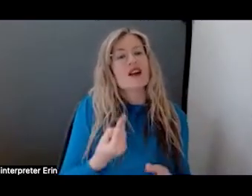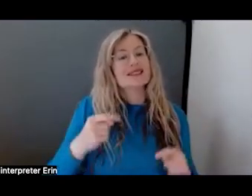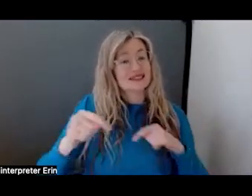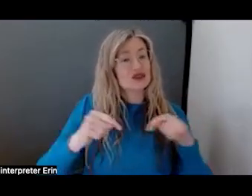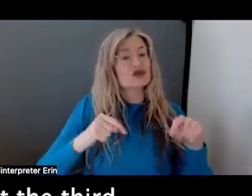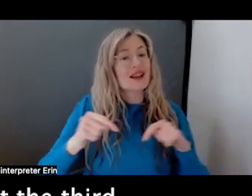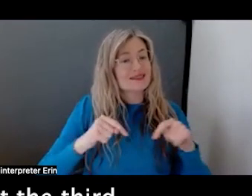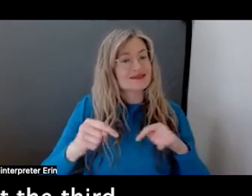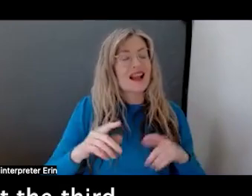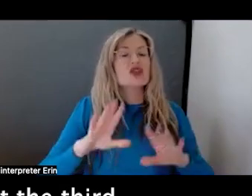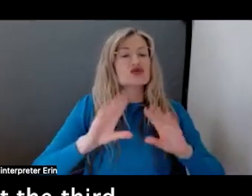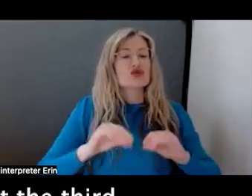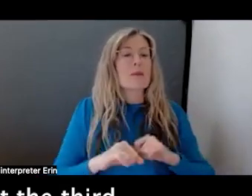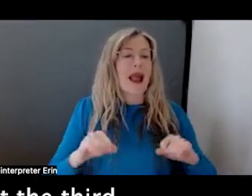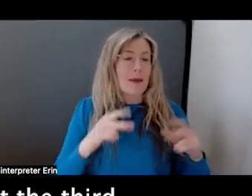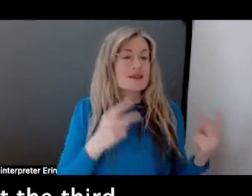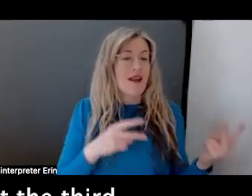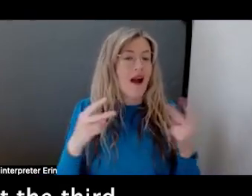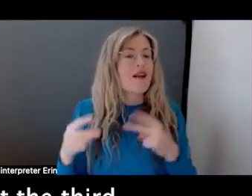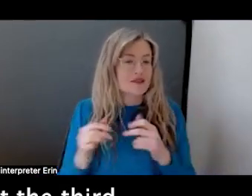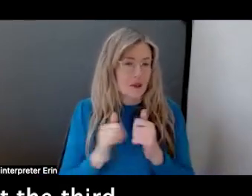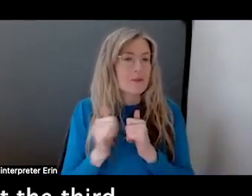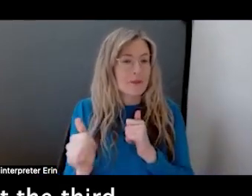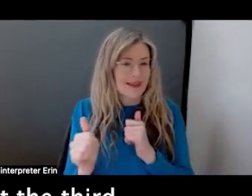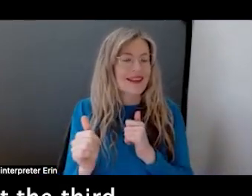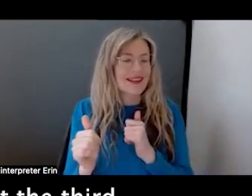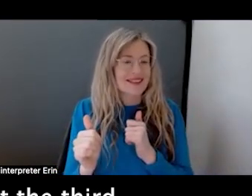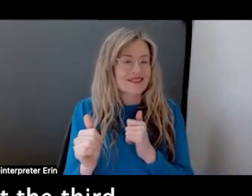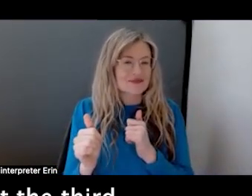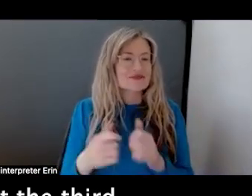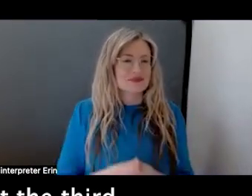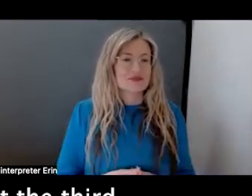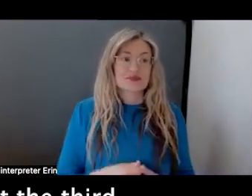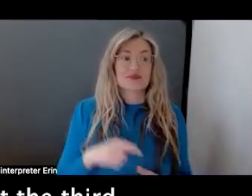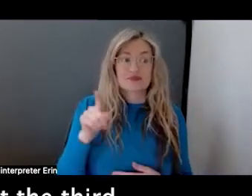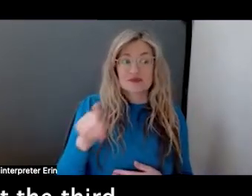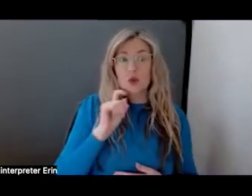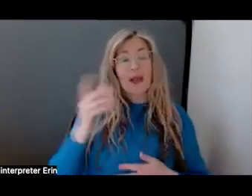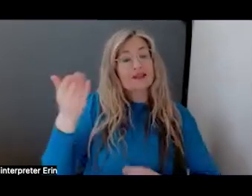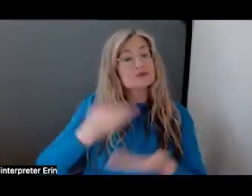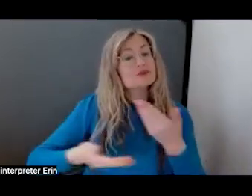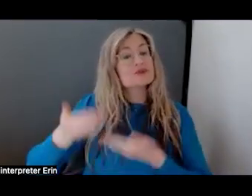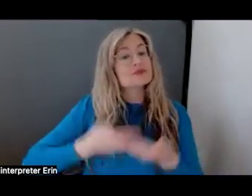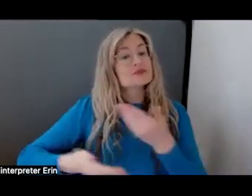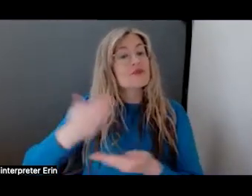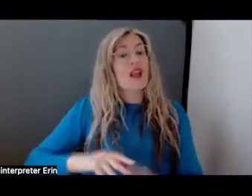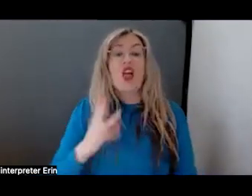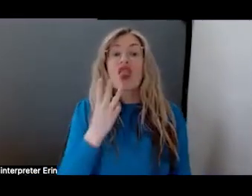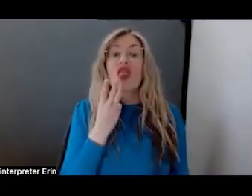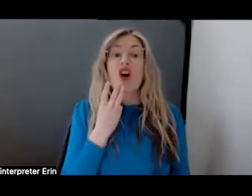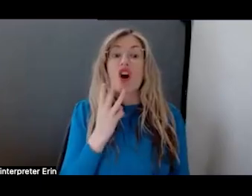of Stopgap Dance Company, so that she can tell us about the third edition